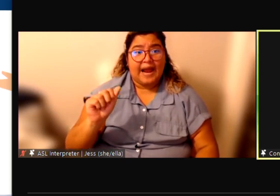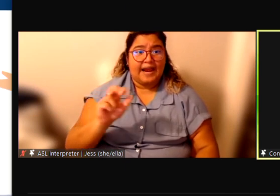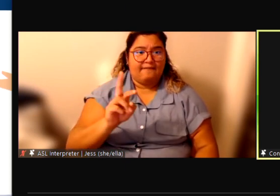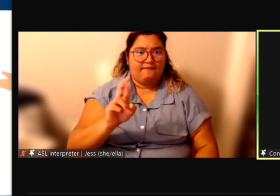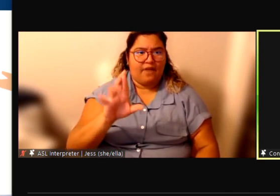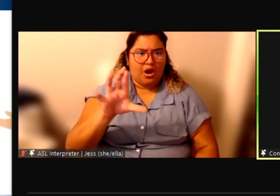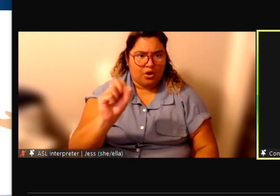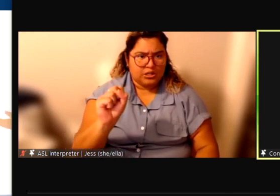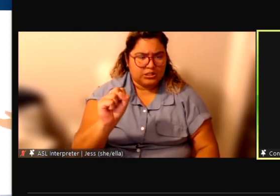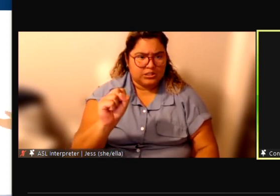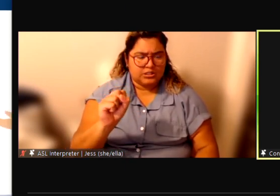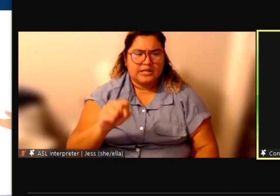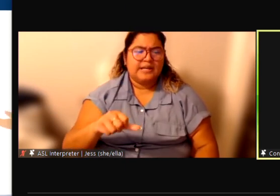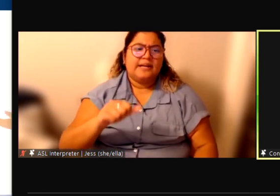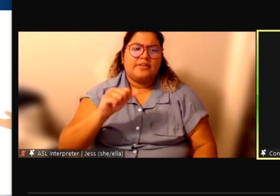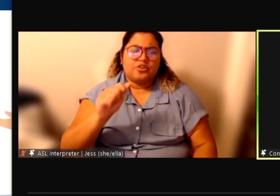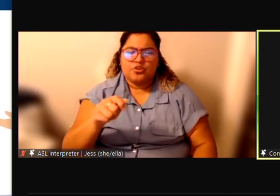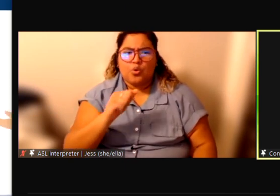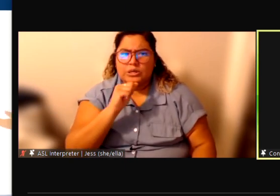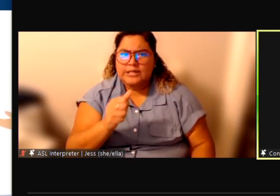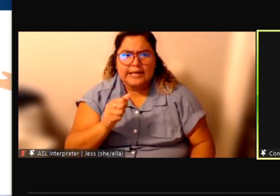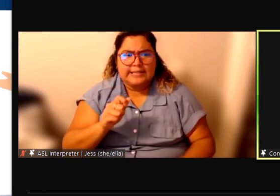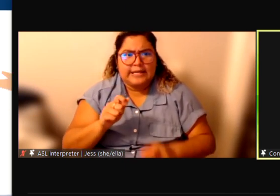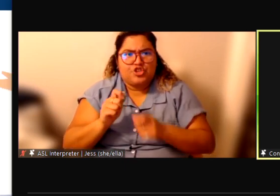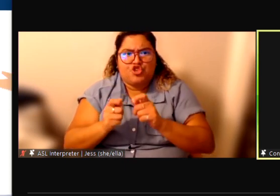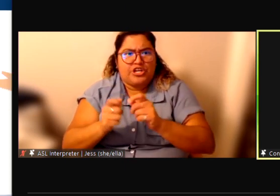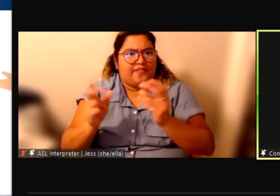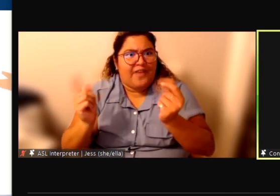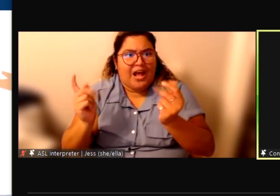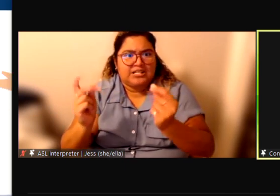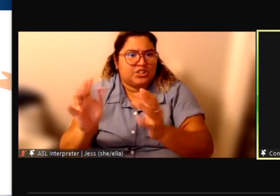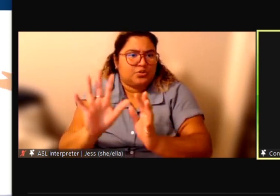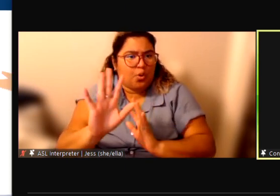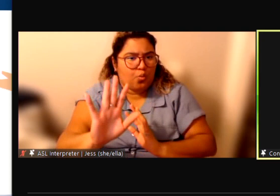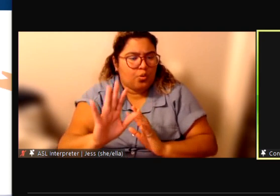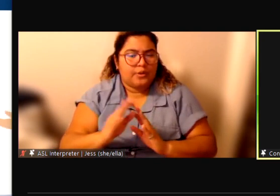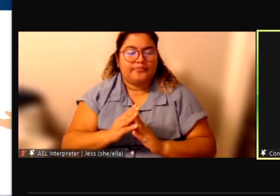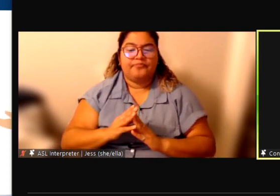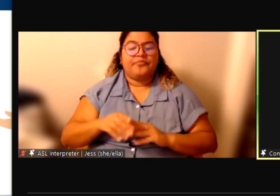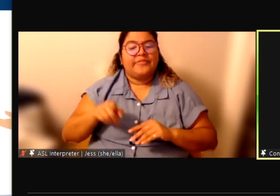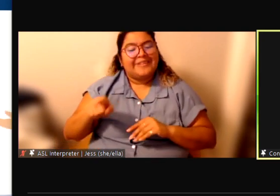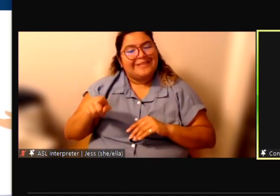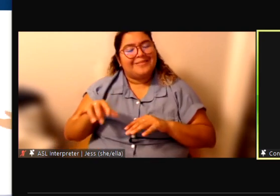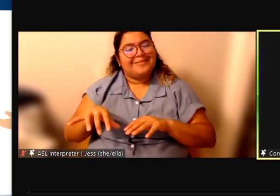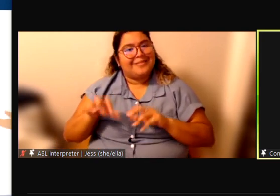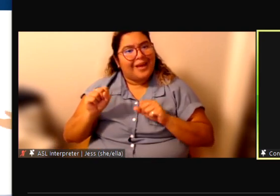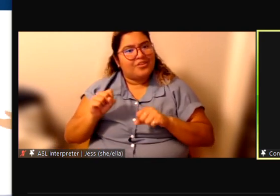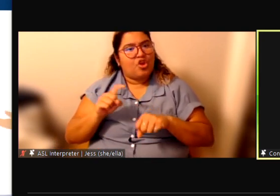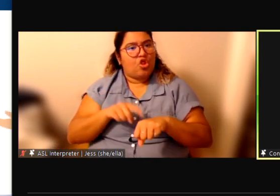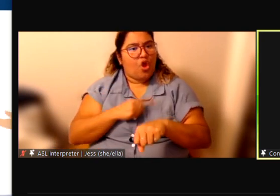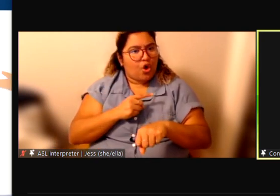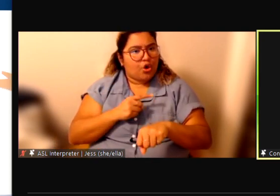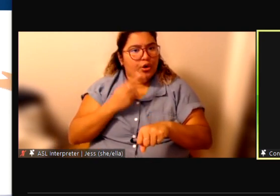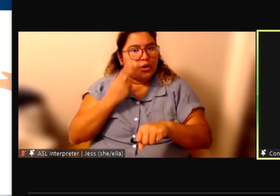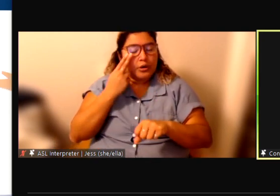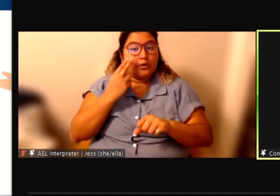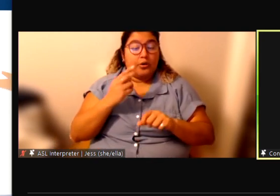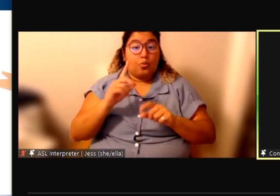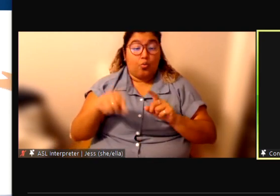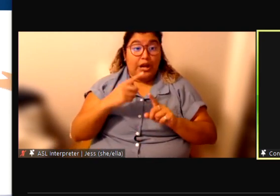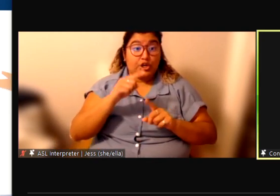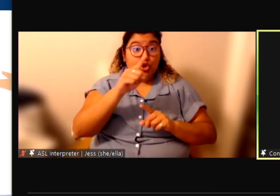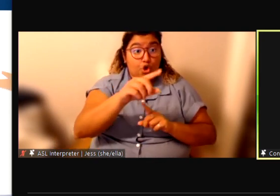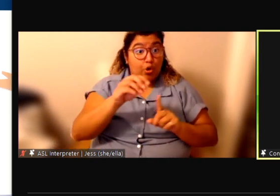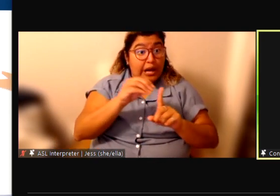and change as rapidly. It also takes a lot longer from the time of exposure to develop